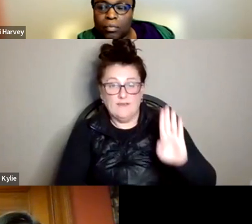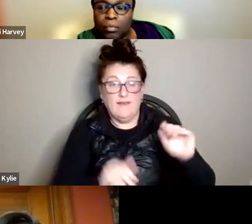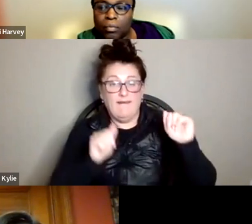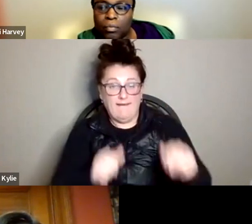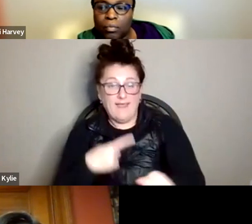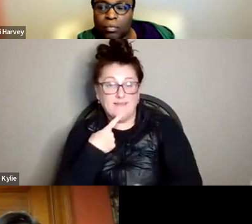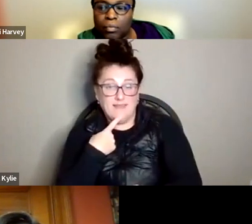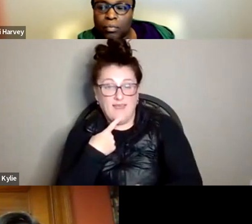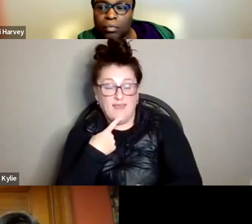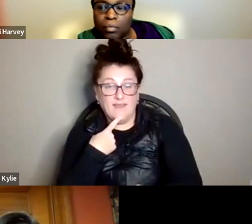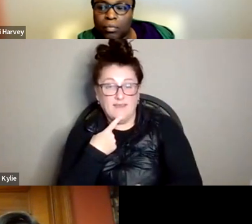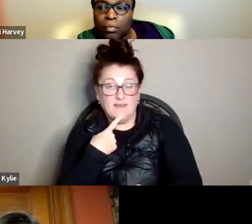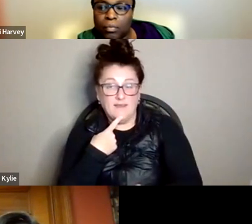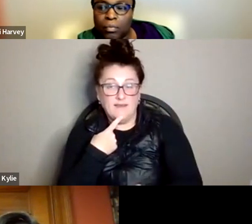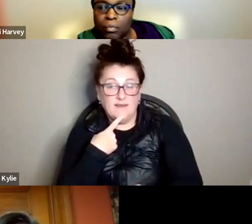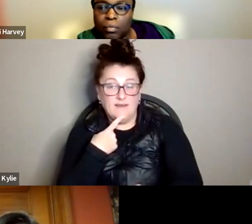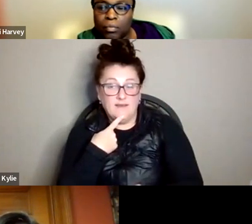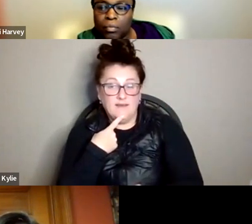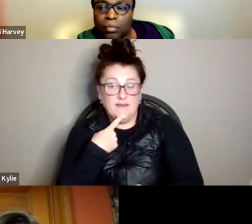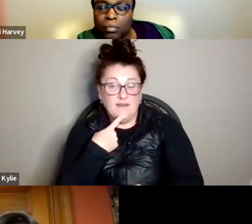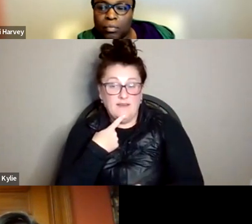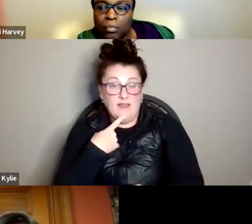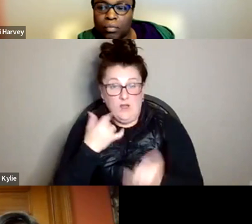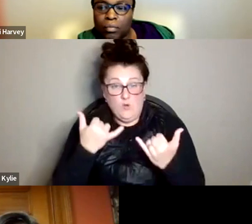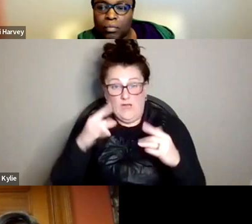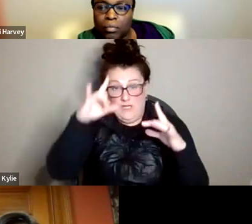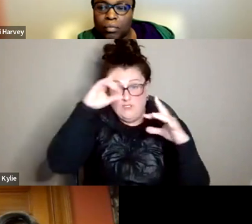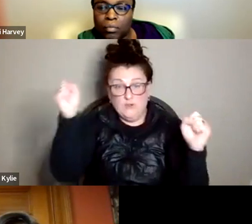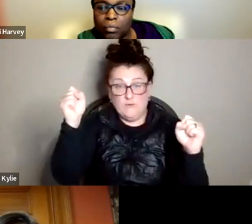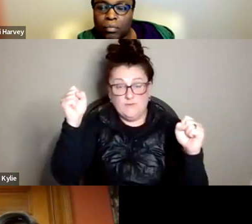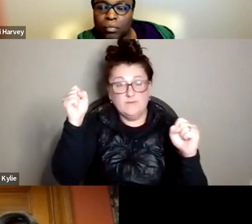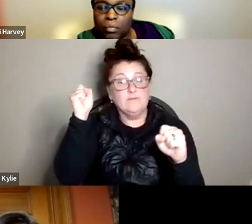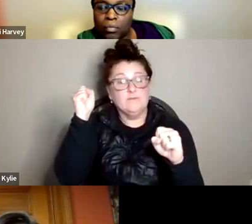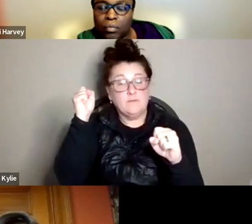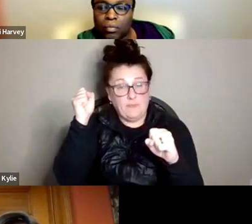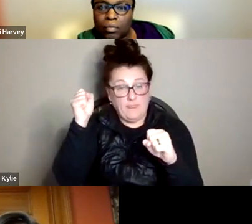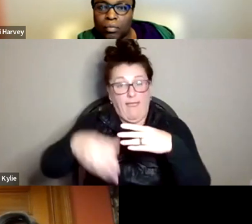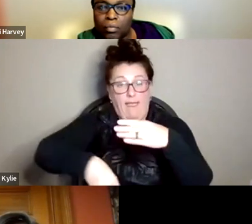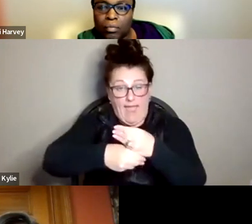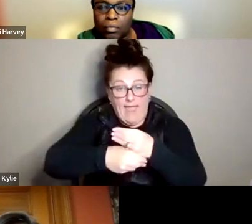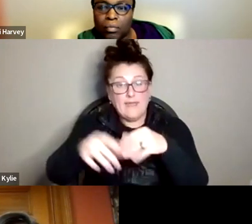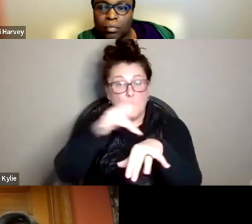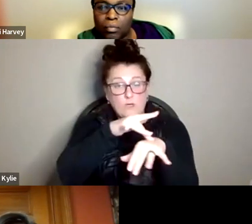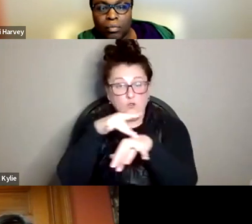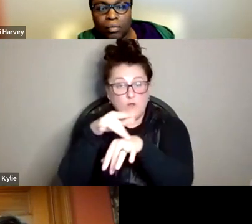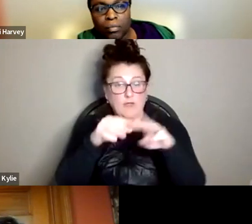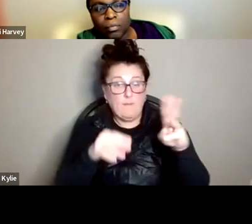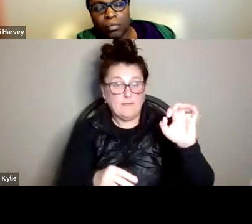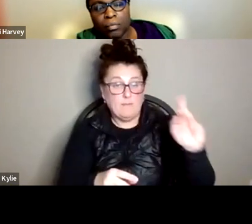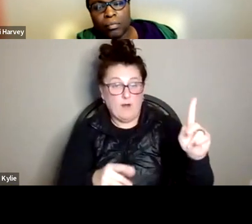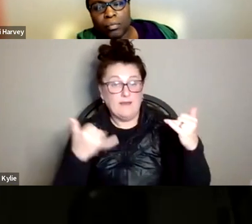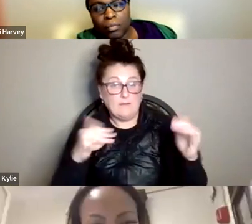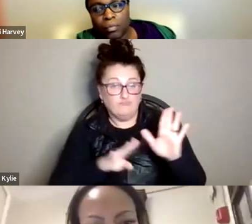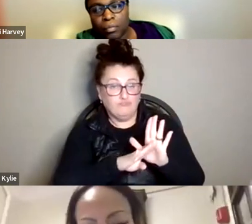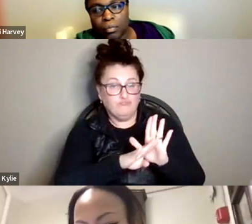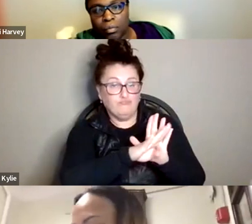say, that the outgoing superintendent did put resources to Madison Park, and we are on the upswing. We have